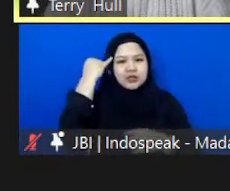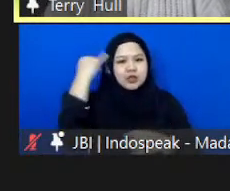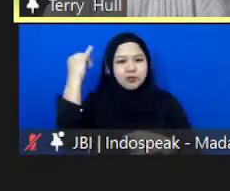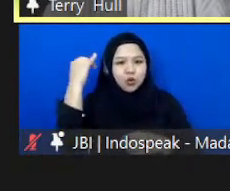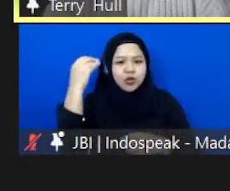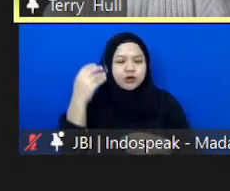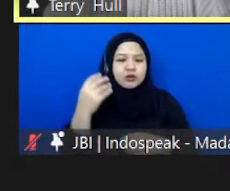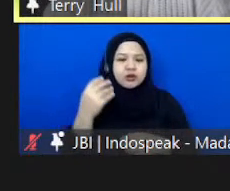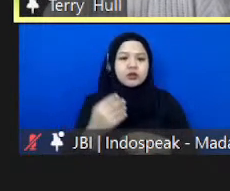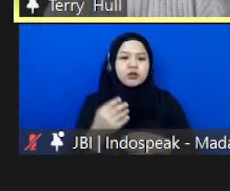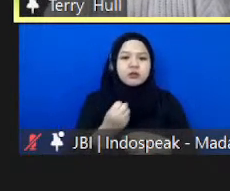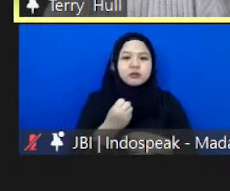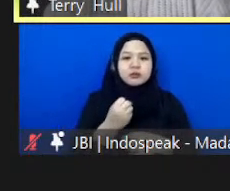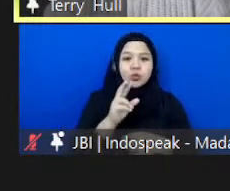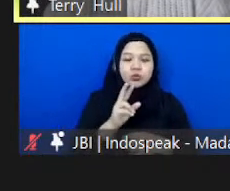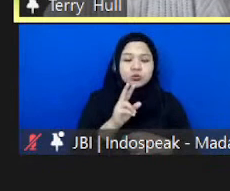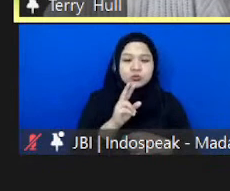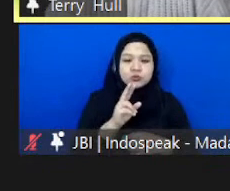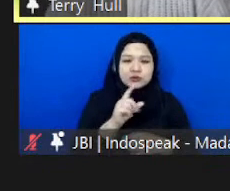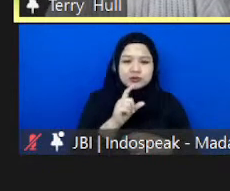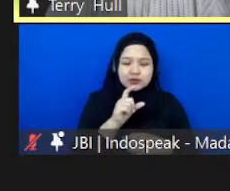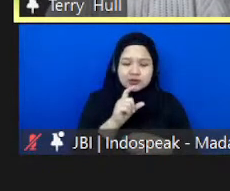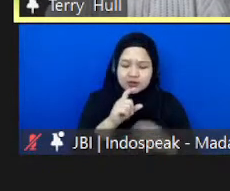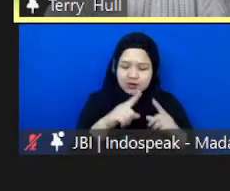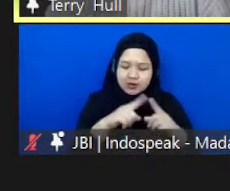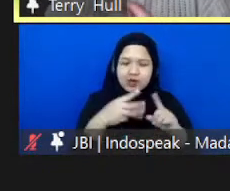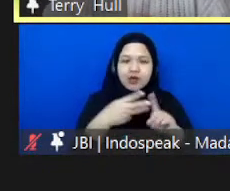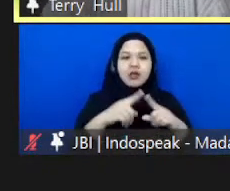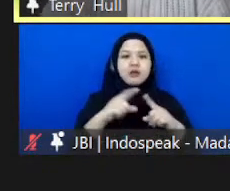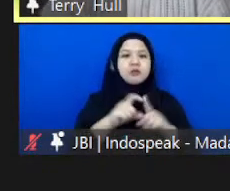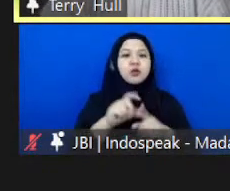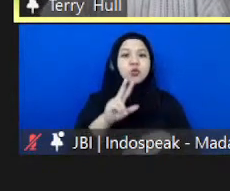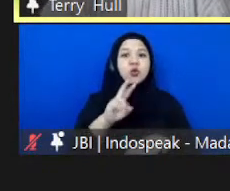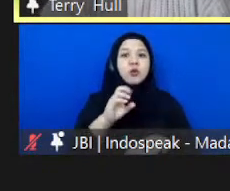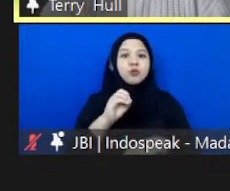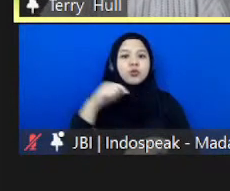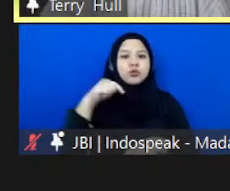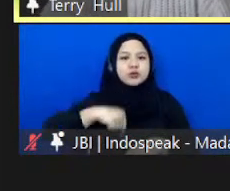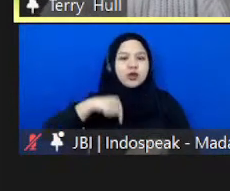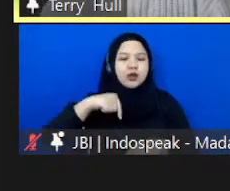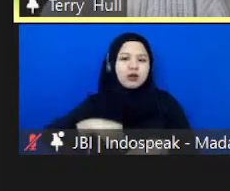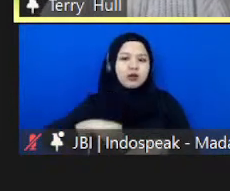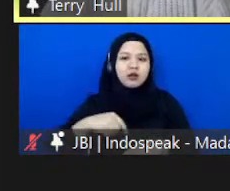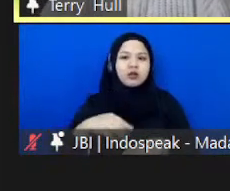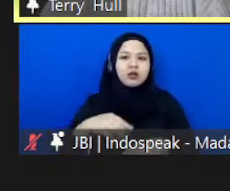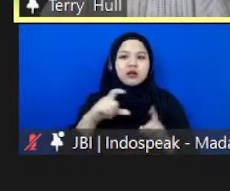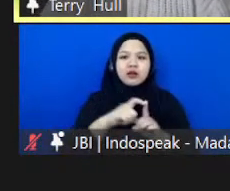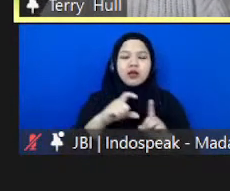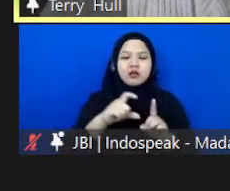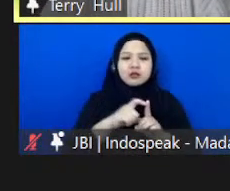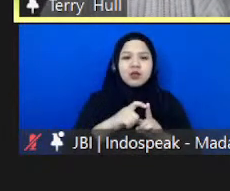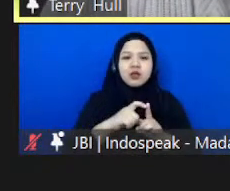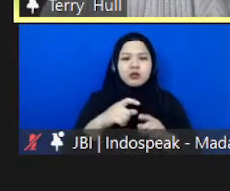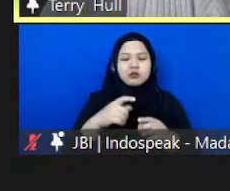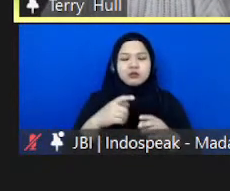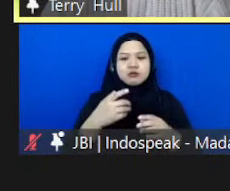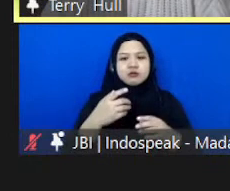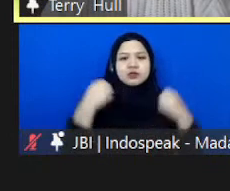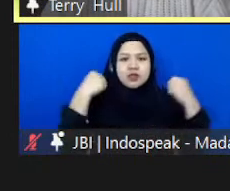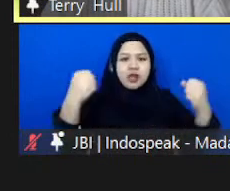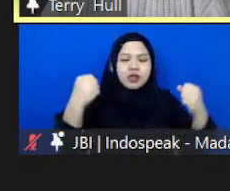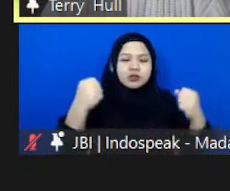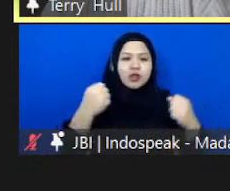20th century, Indonesia developed a range of health data initiatives from